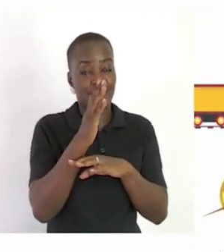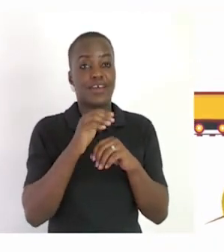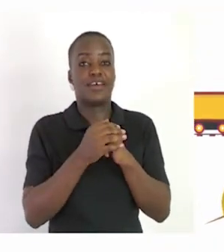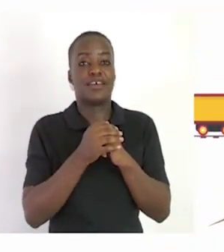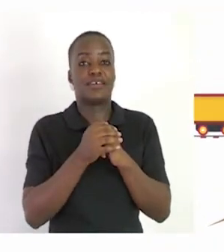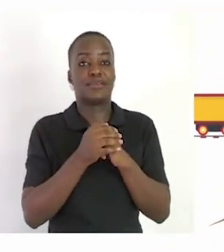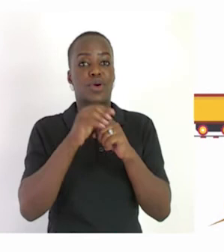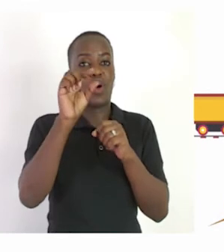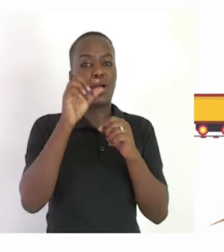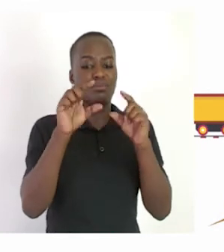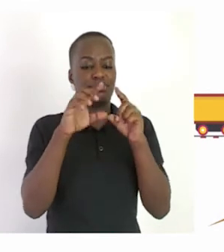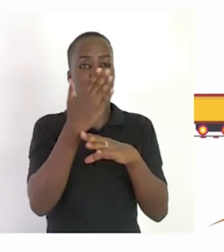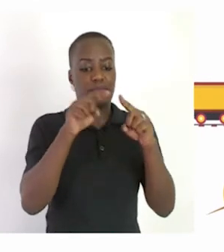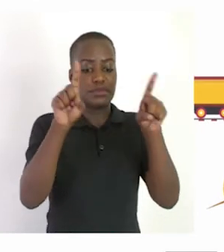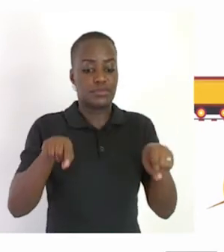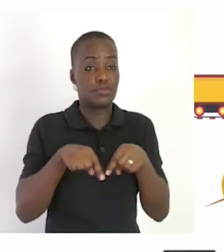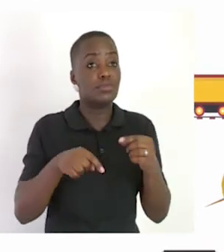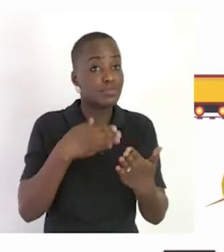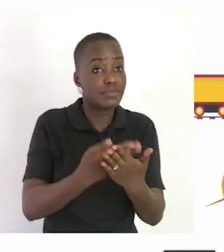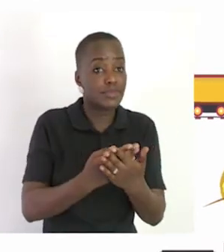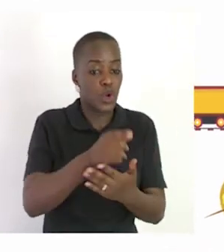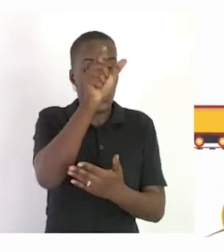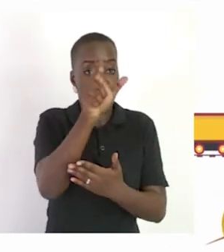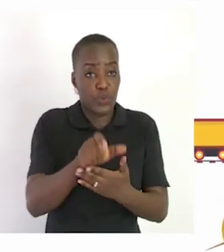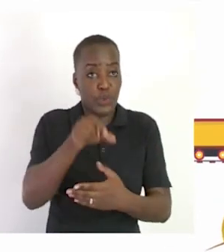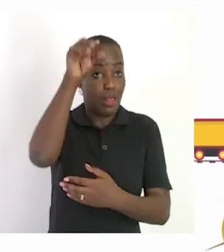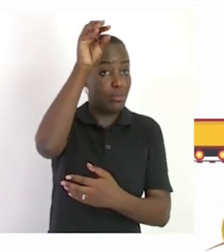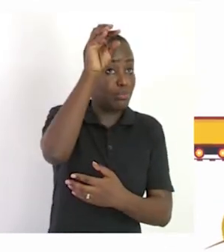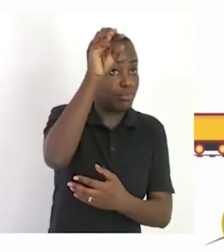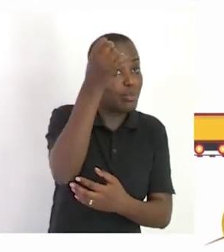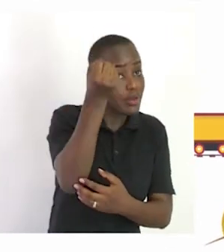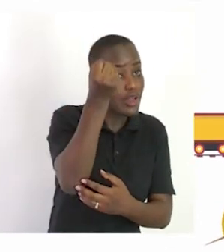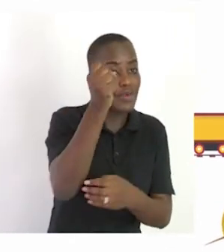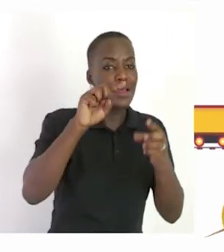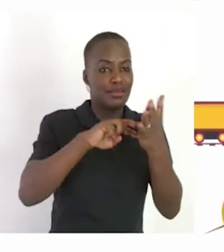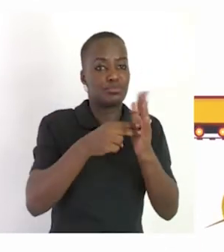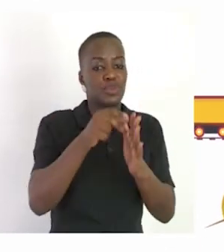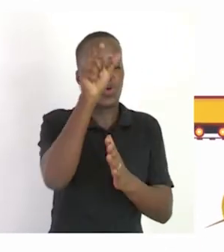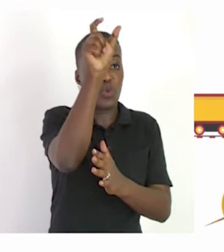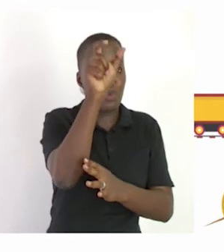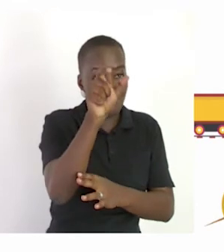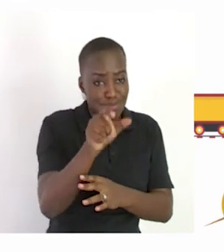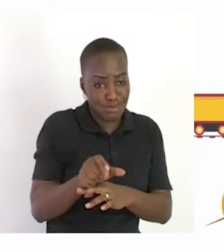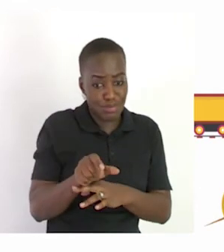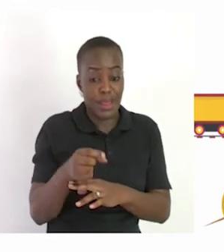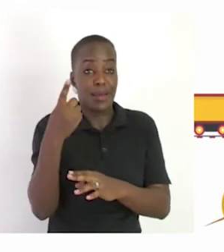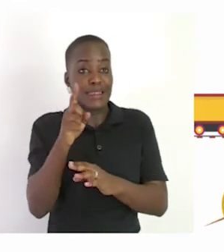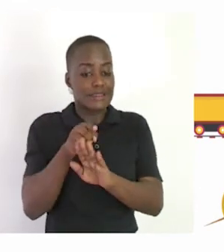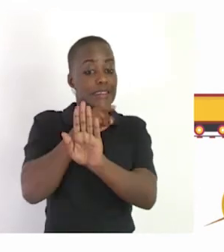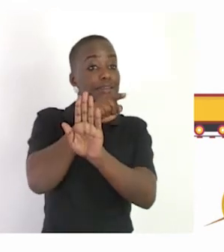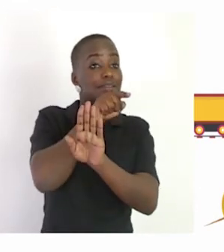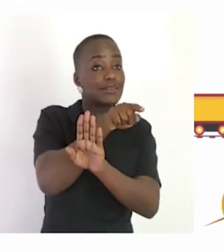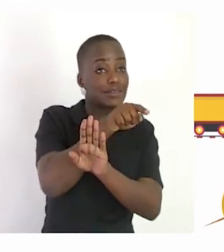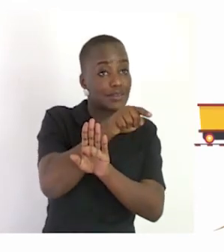a box, that means that that word must be written going down. But if you see a picture next to a